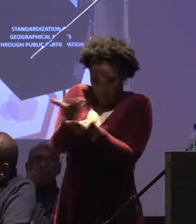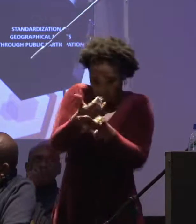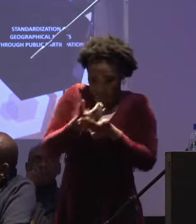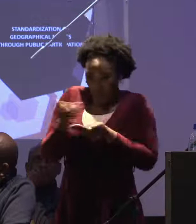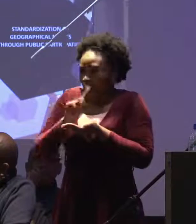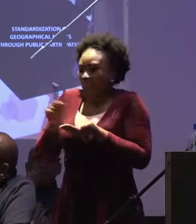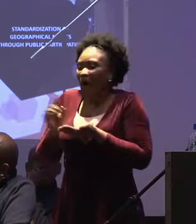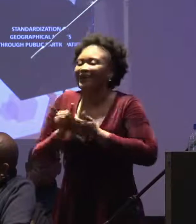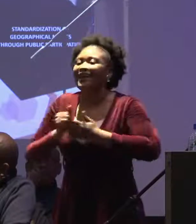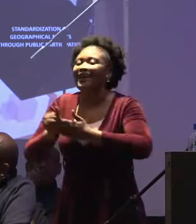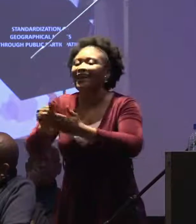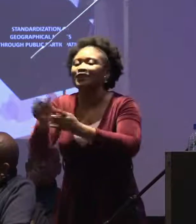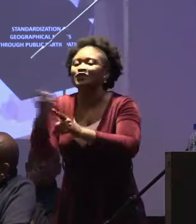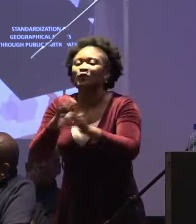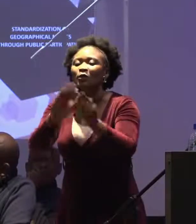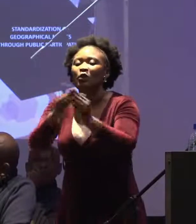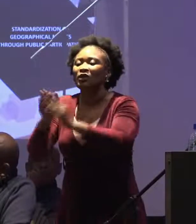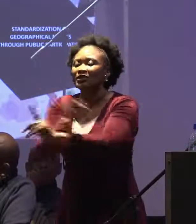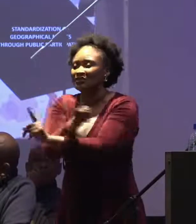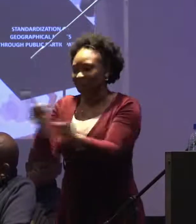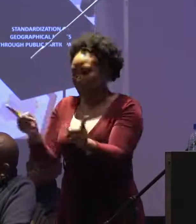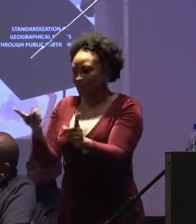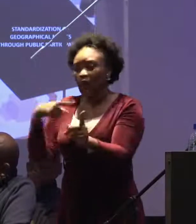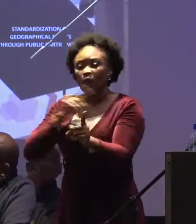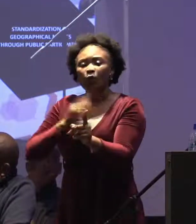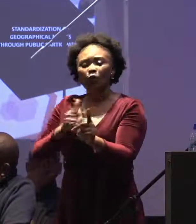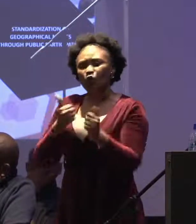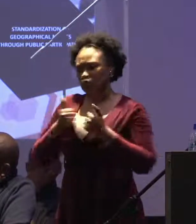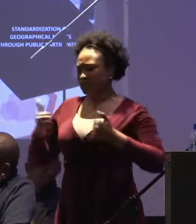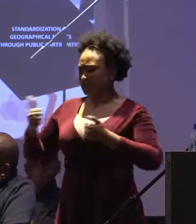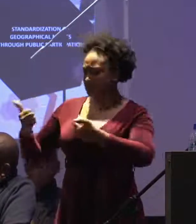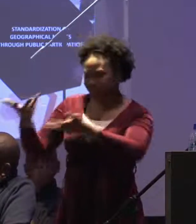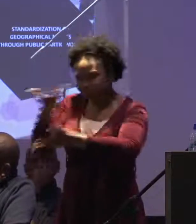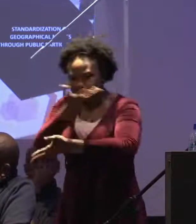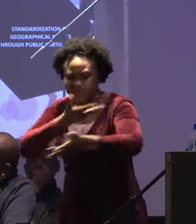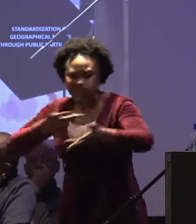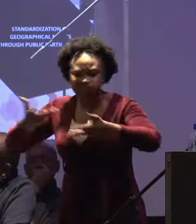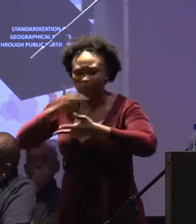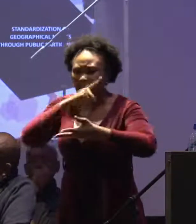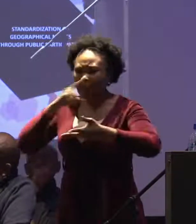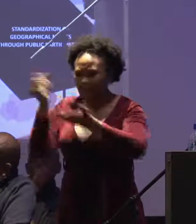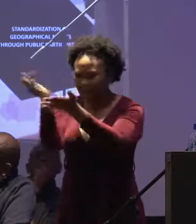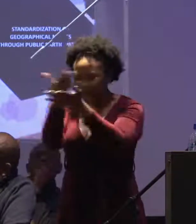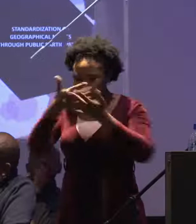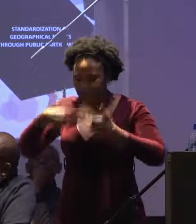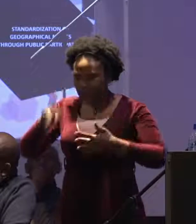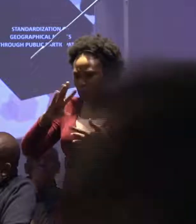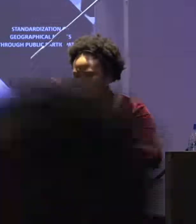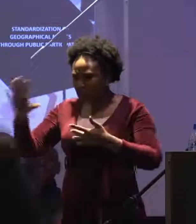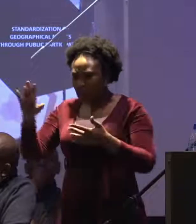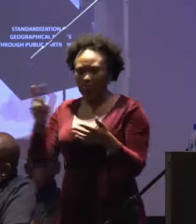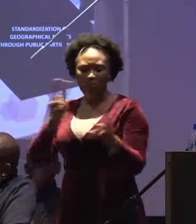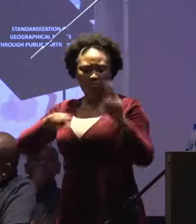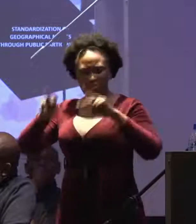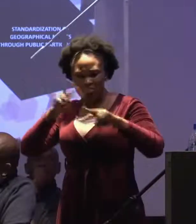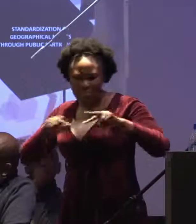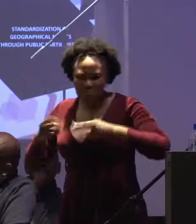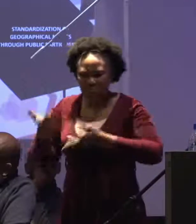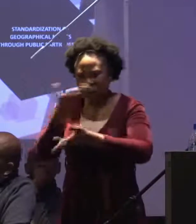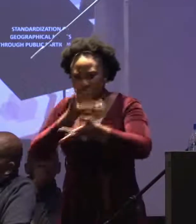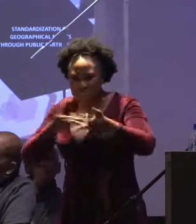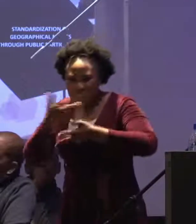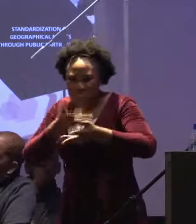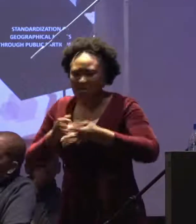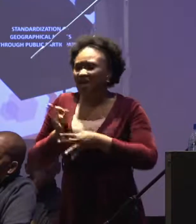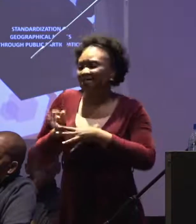are going to sit and preside over these names received from the Western Cape in the near future, and